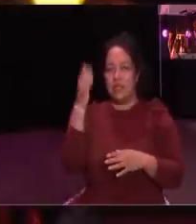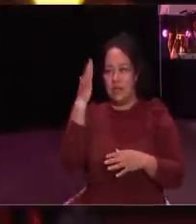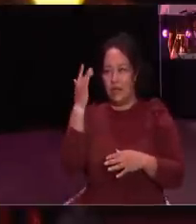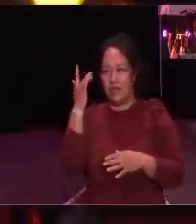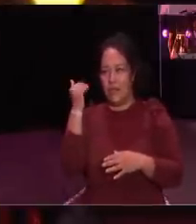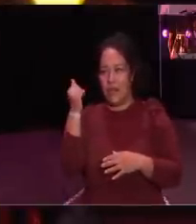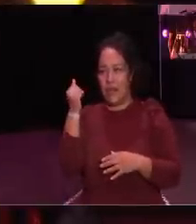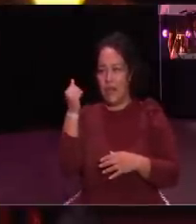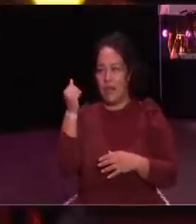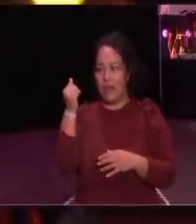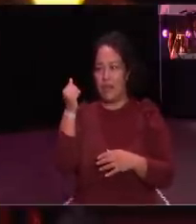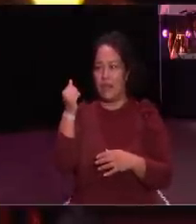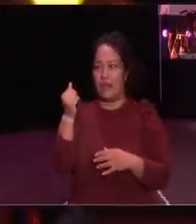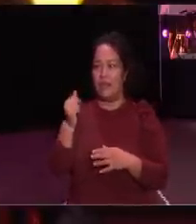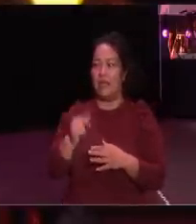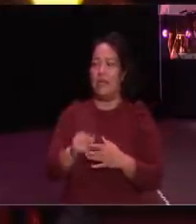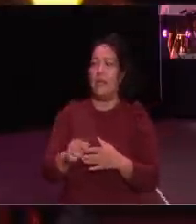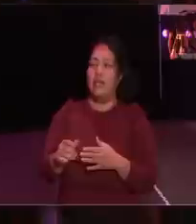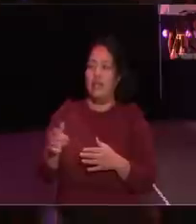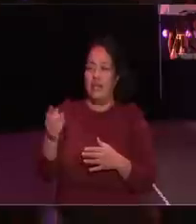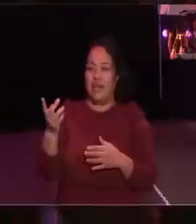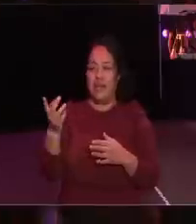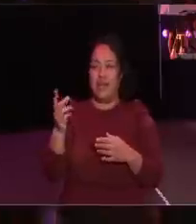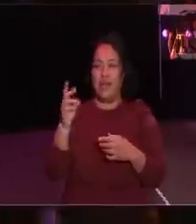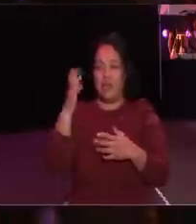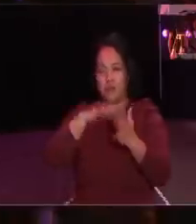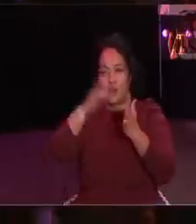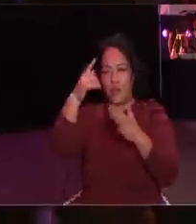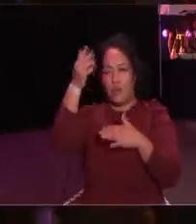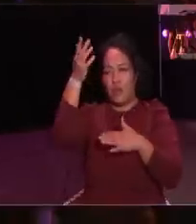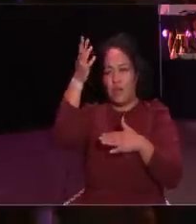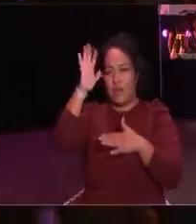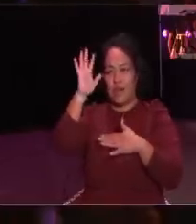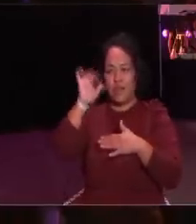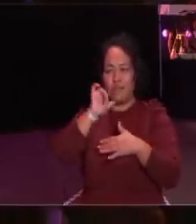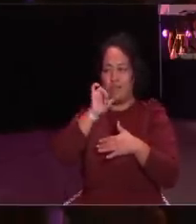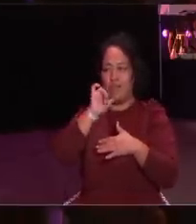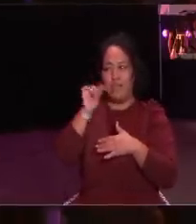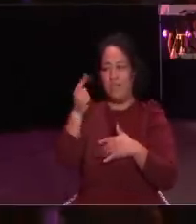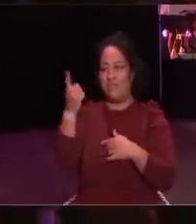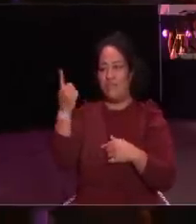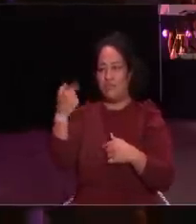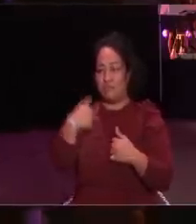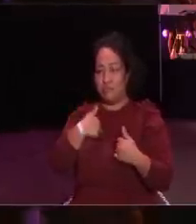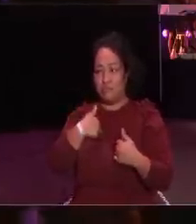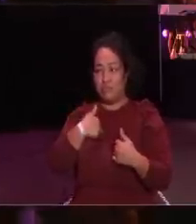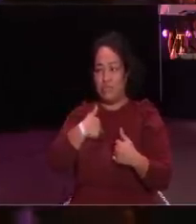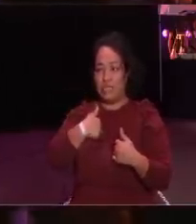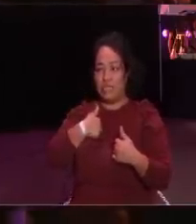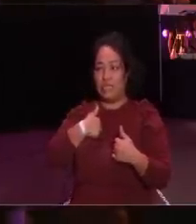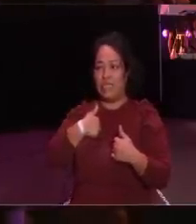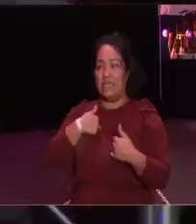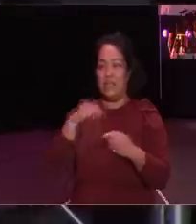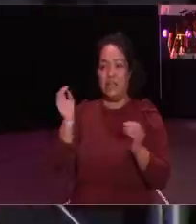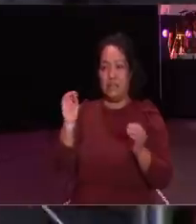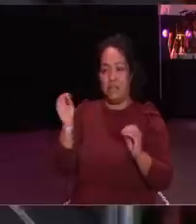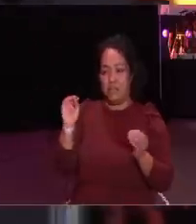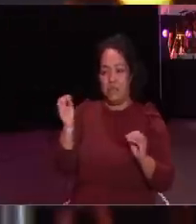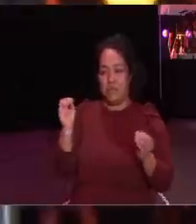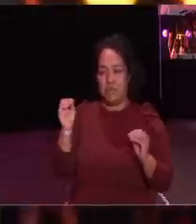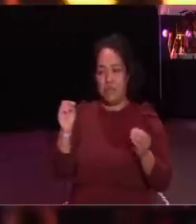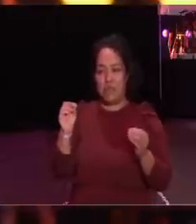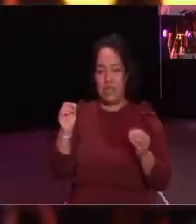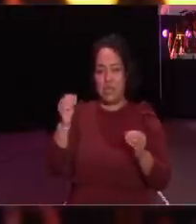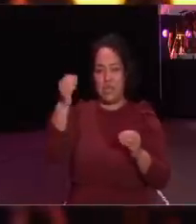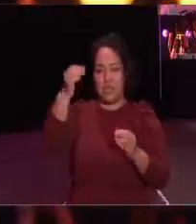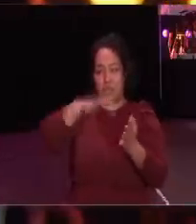That's why he has recompensed us. La gloria no es para mí. The glory isn't for me. Yo no soy nada ni soy nadie. I am nothing and no one. La